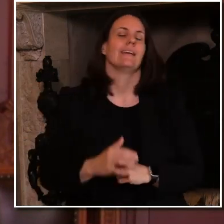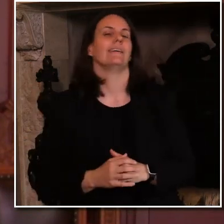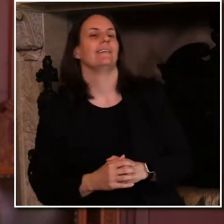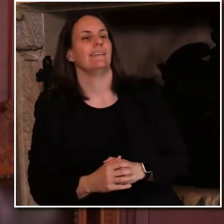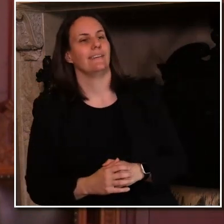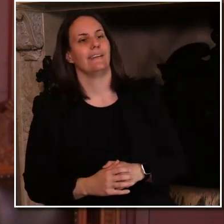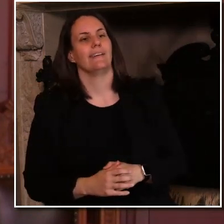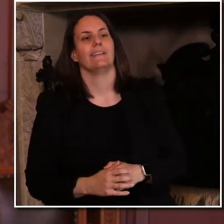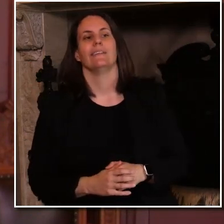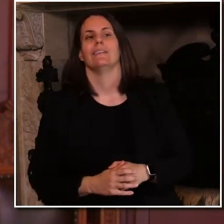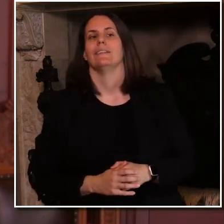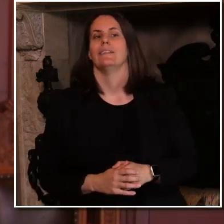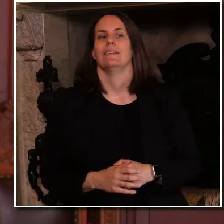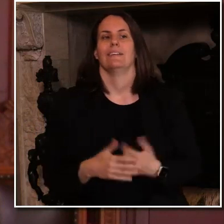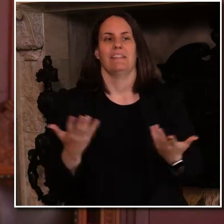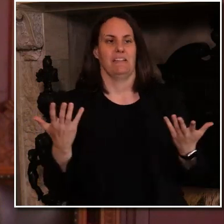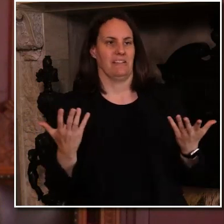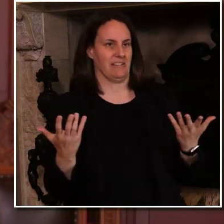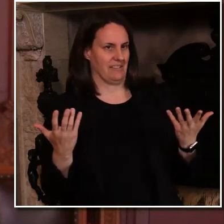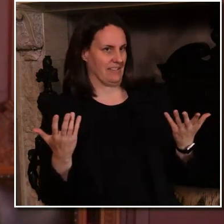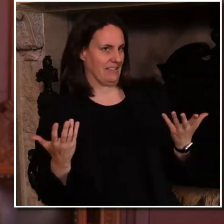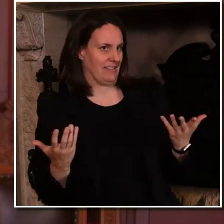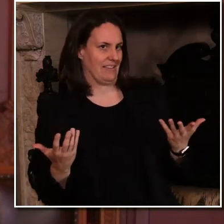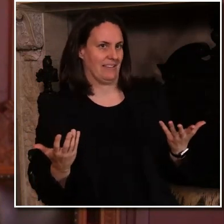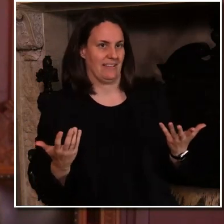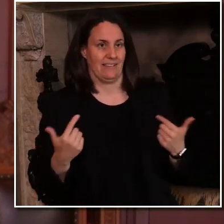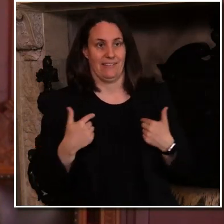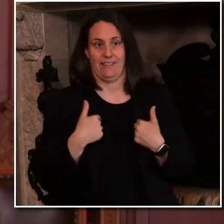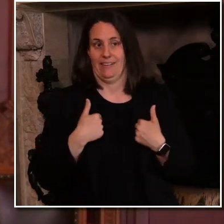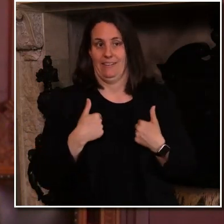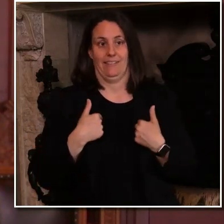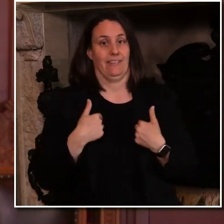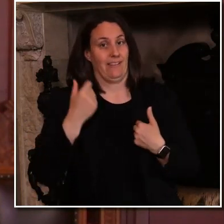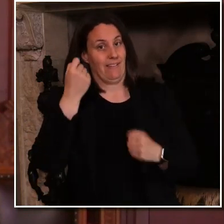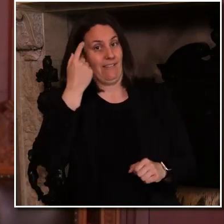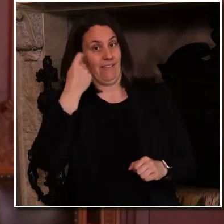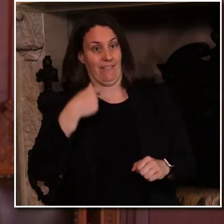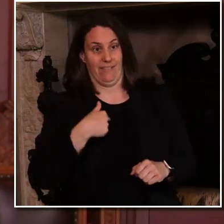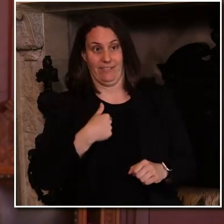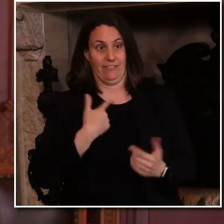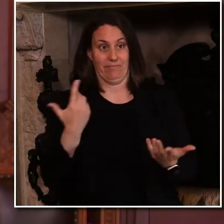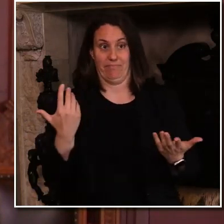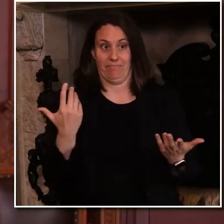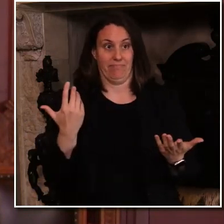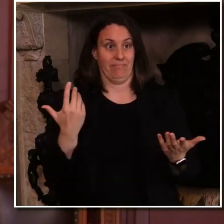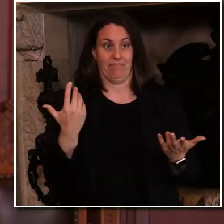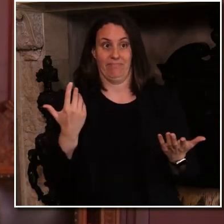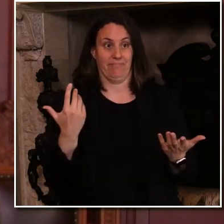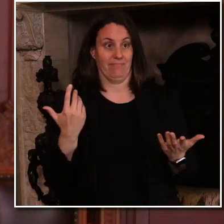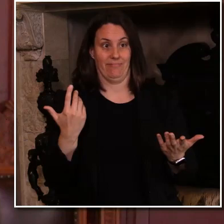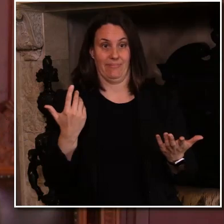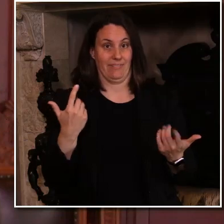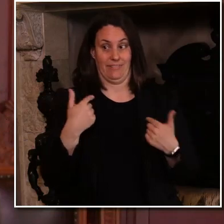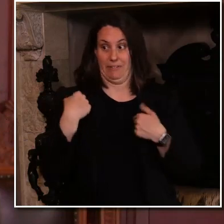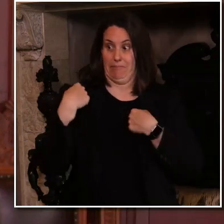and months, probably well before the pandemic. So wash my hair every day, comb it, and go to